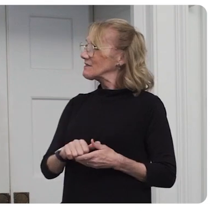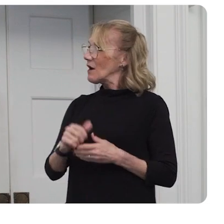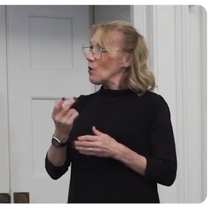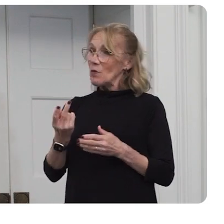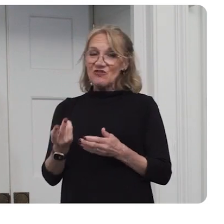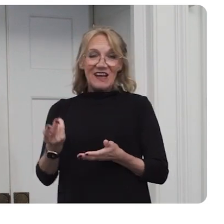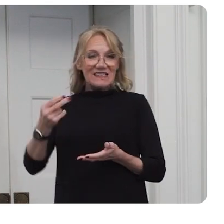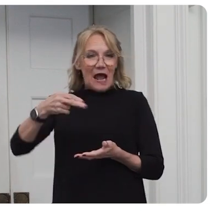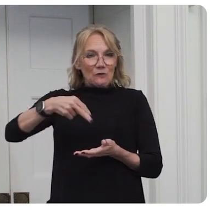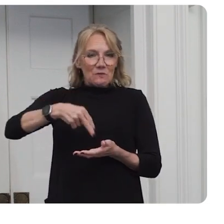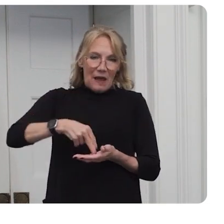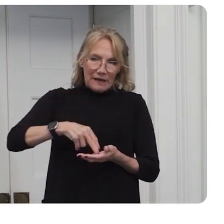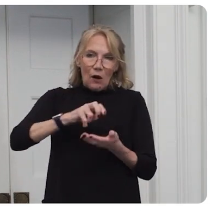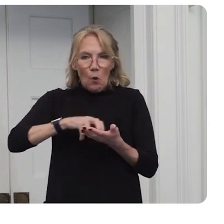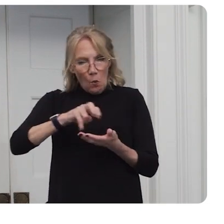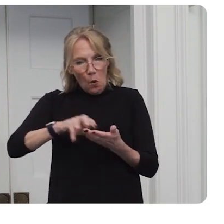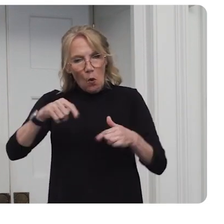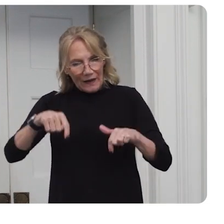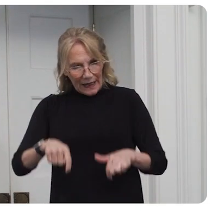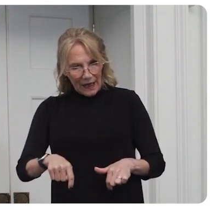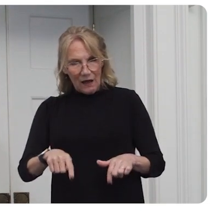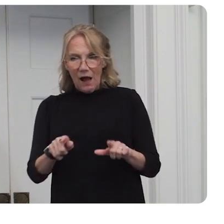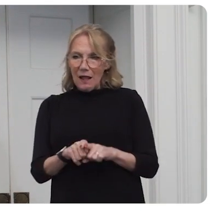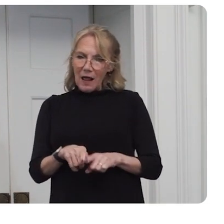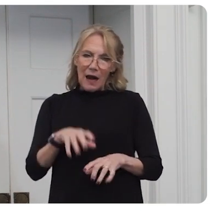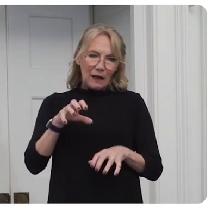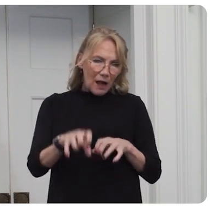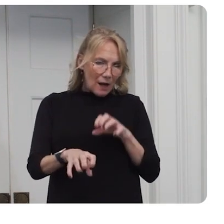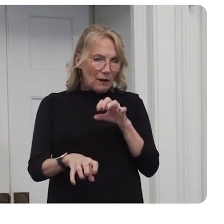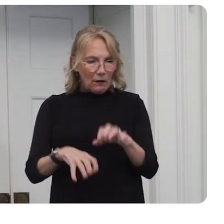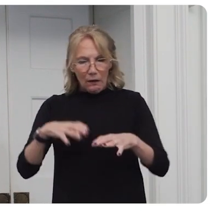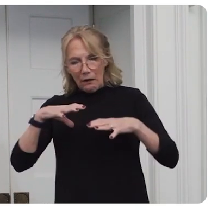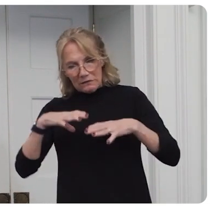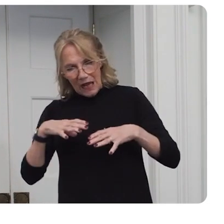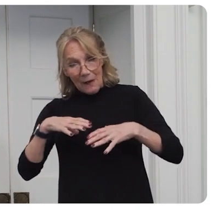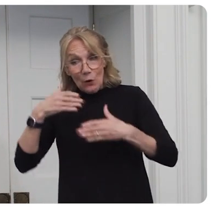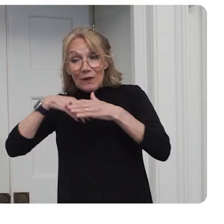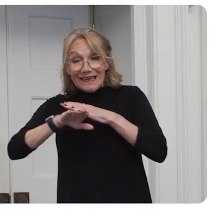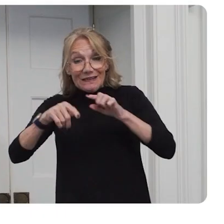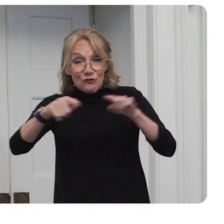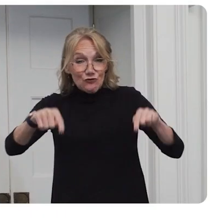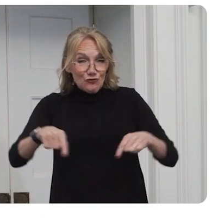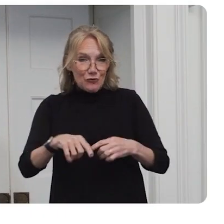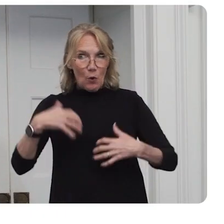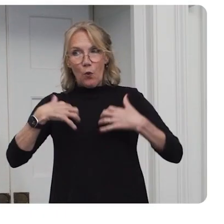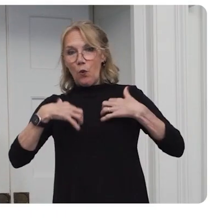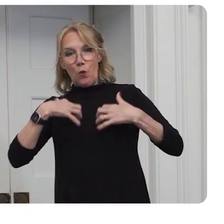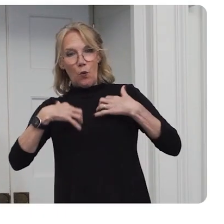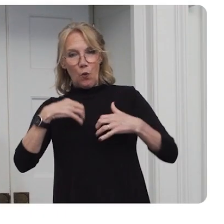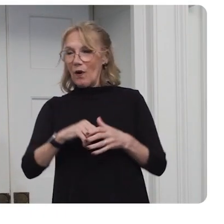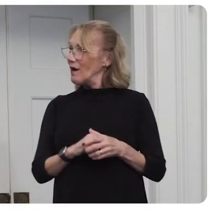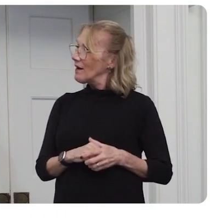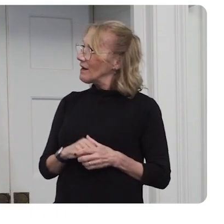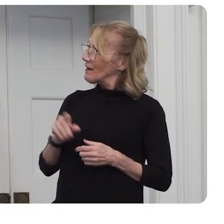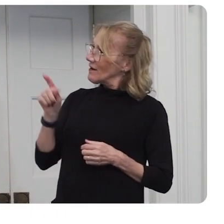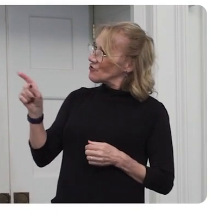the Everest, but then once she's over here, it's fine. So you step through the door, and on your right-hand